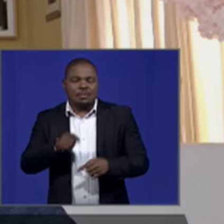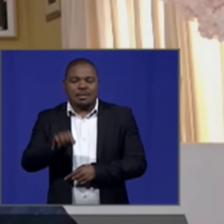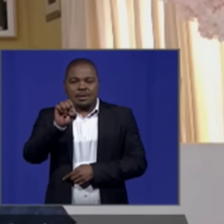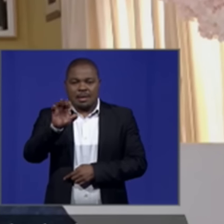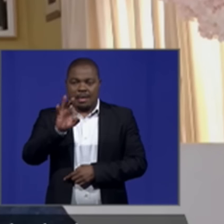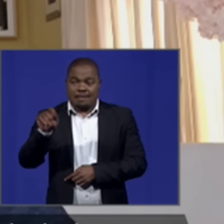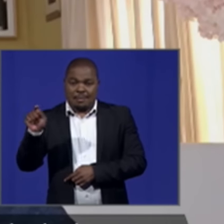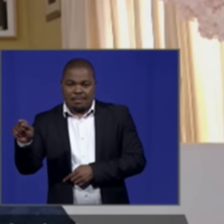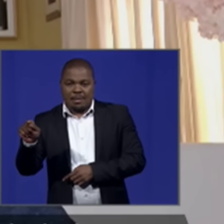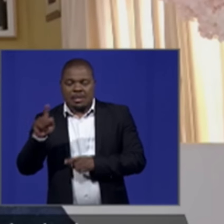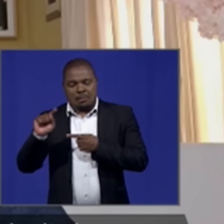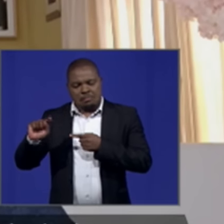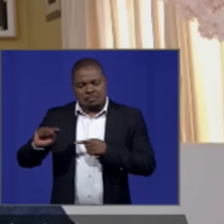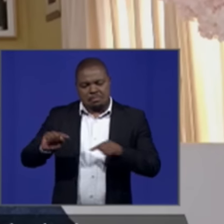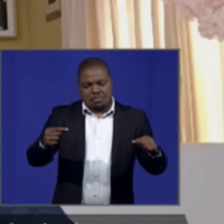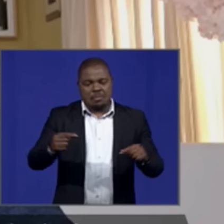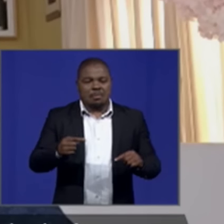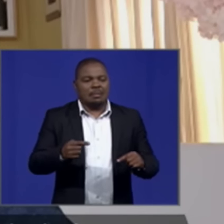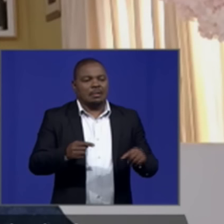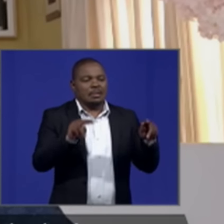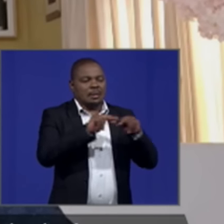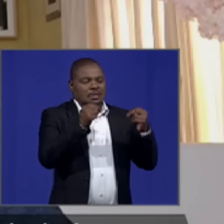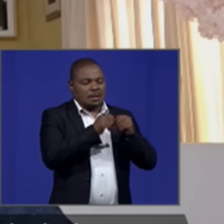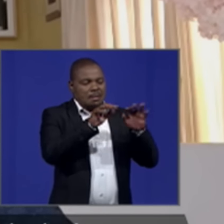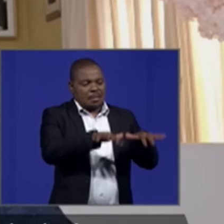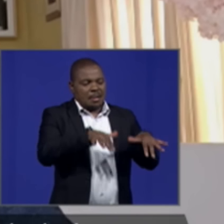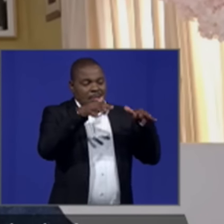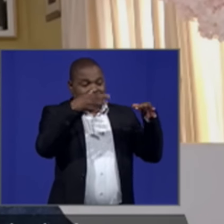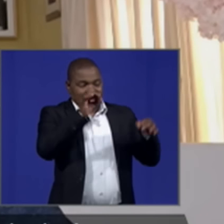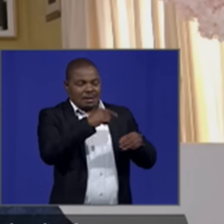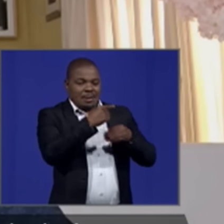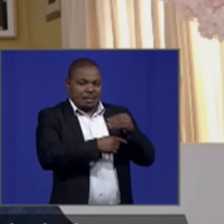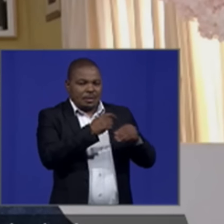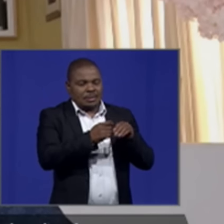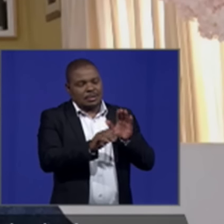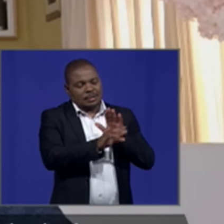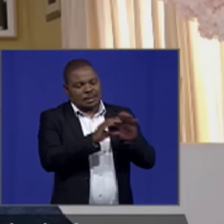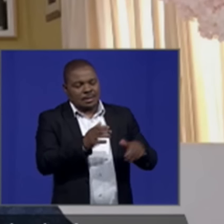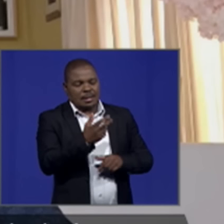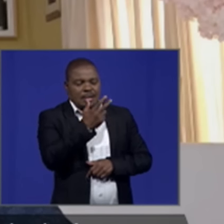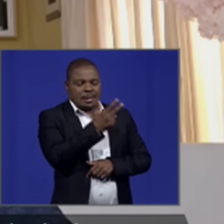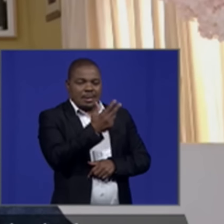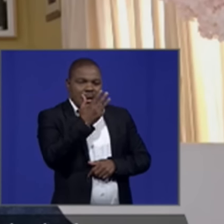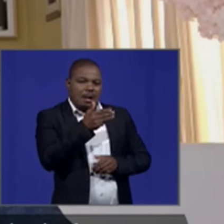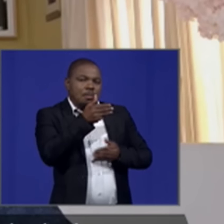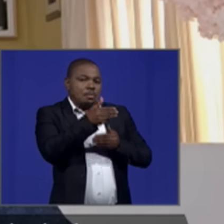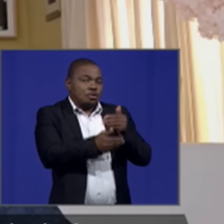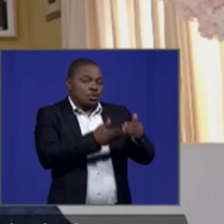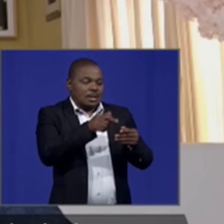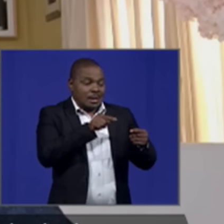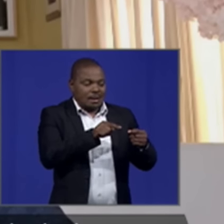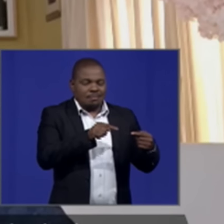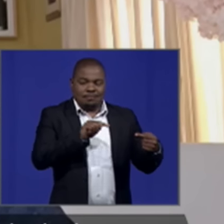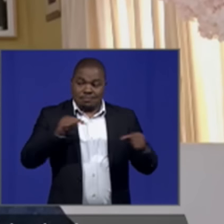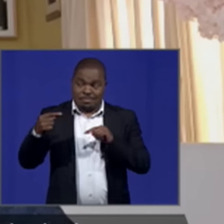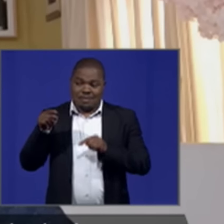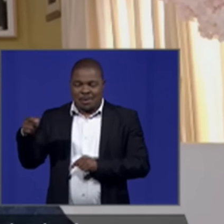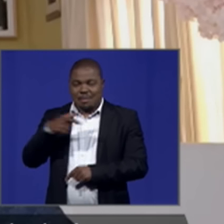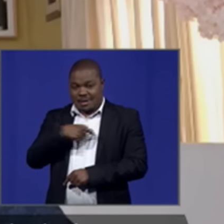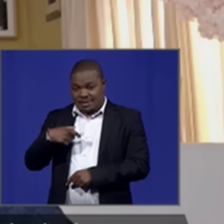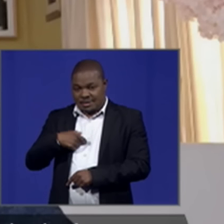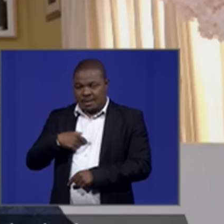fighters challenging the National Assembly's decision with respect to Section 89 proceedings against the President.